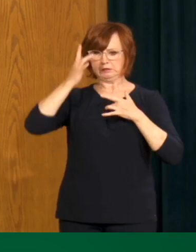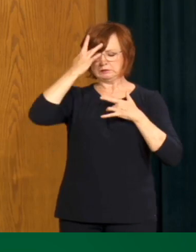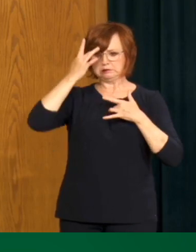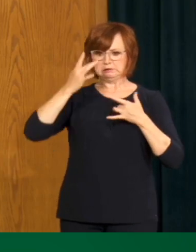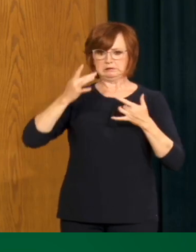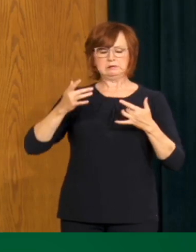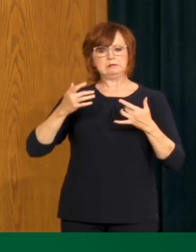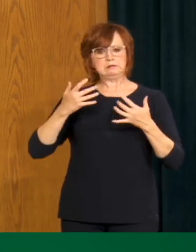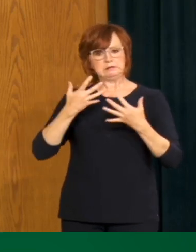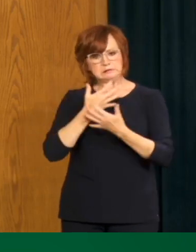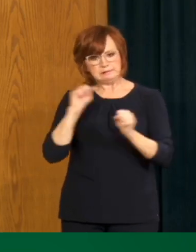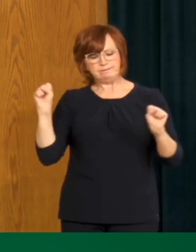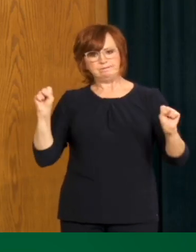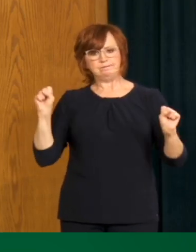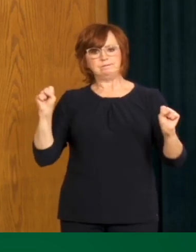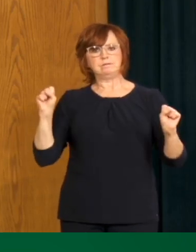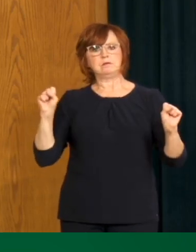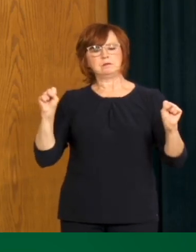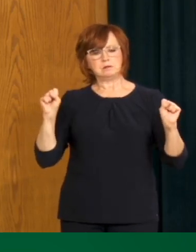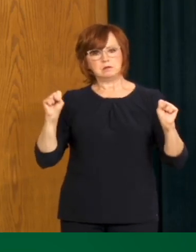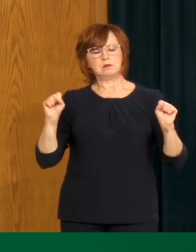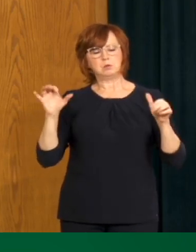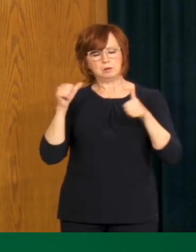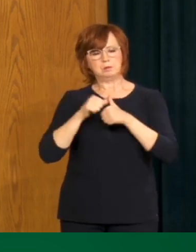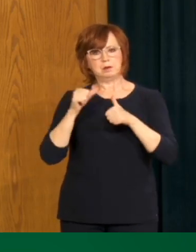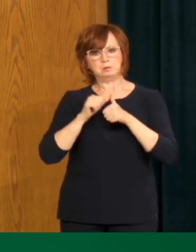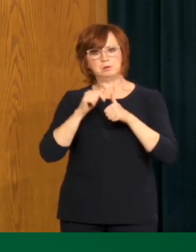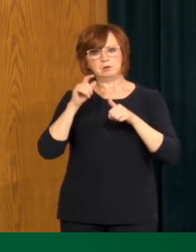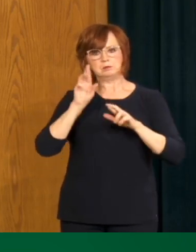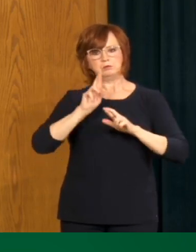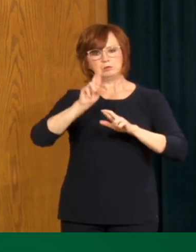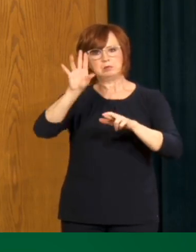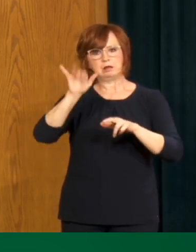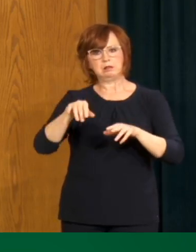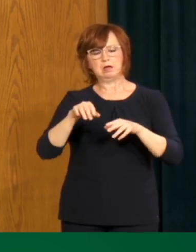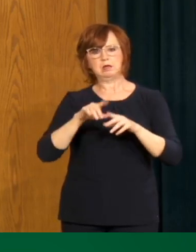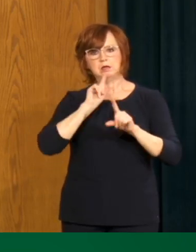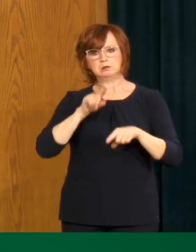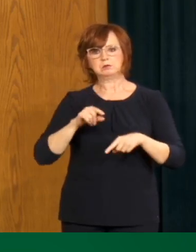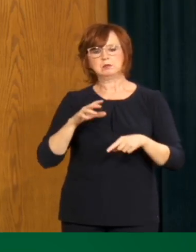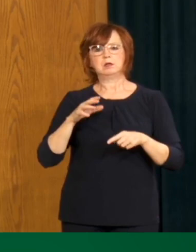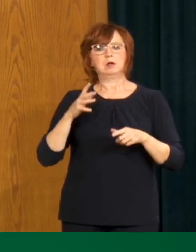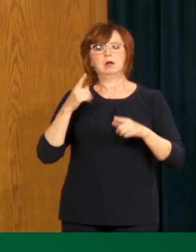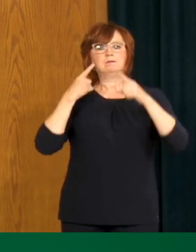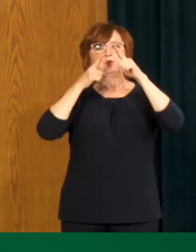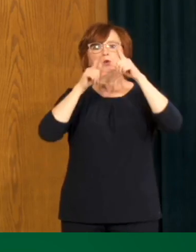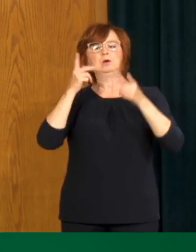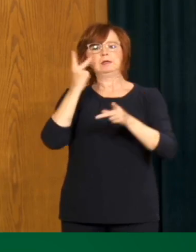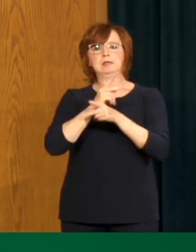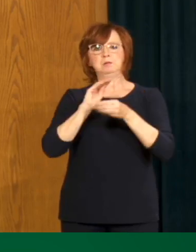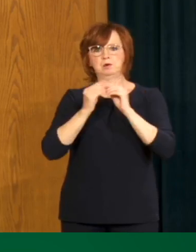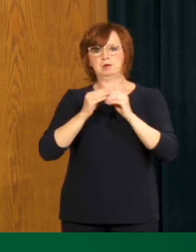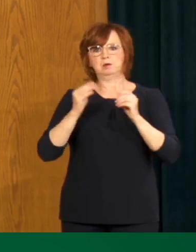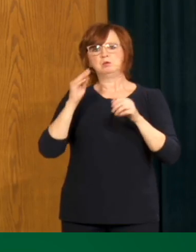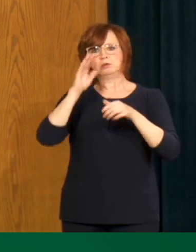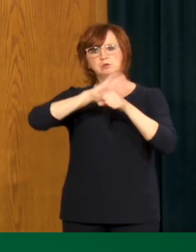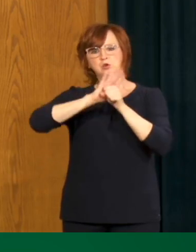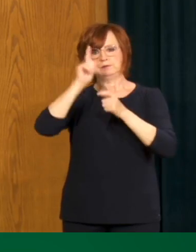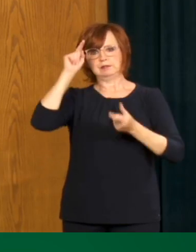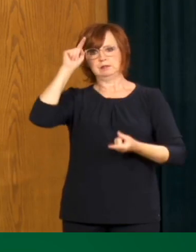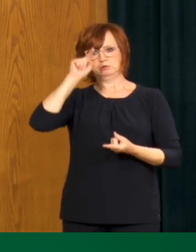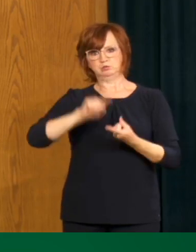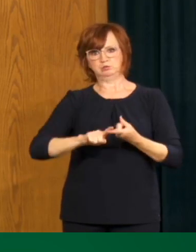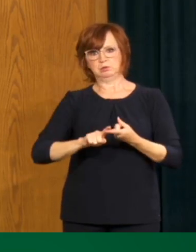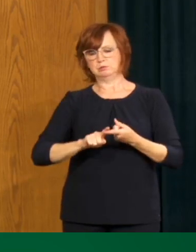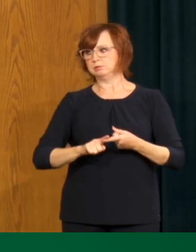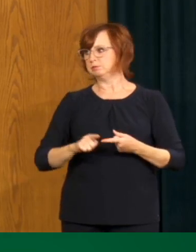again re-engage in, but still keep transmission numbers low. Thank you. Thank you, Doctor. Thank you, Premier. We'll take our first